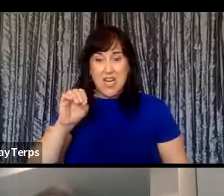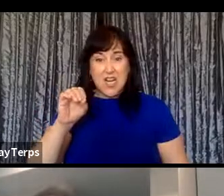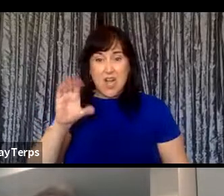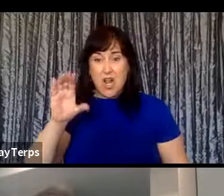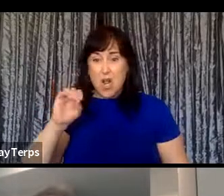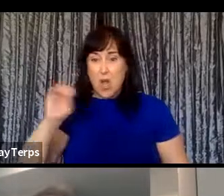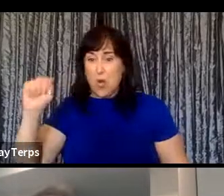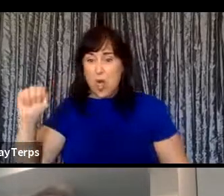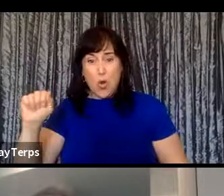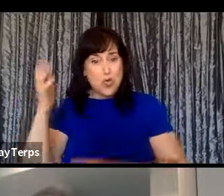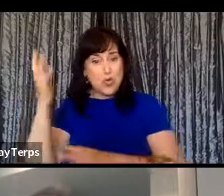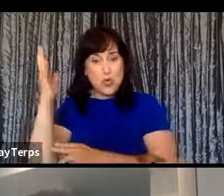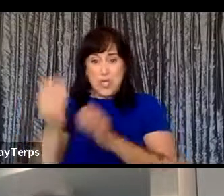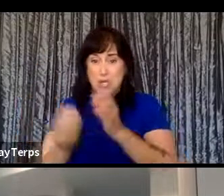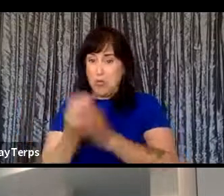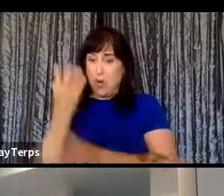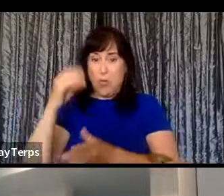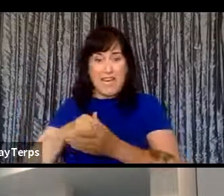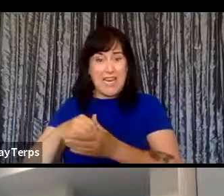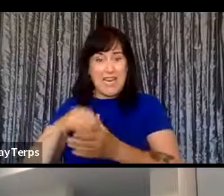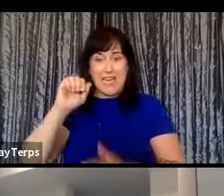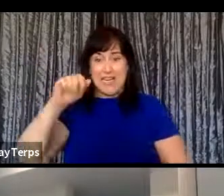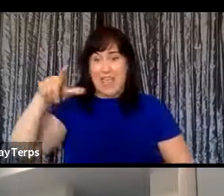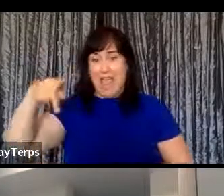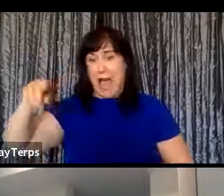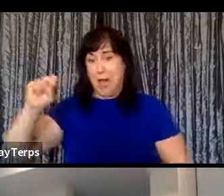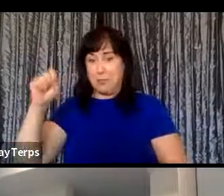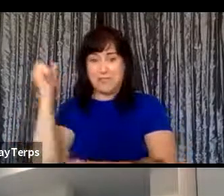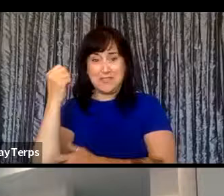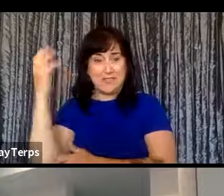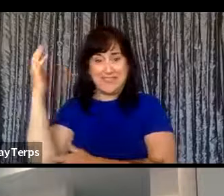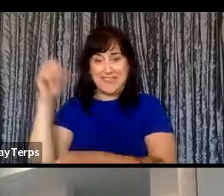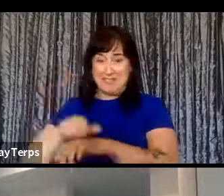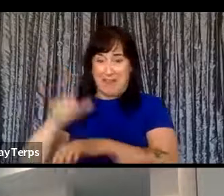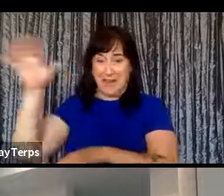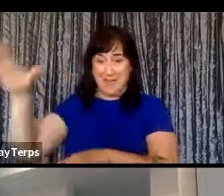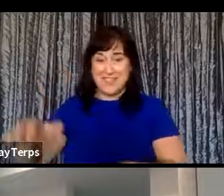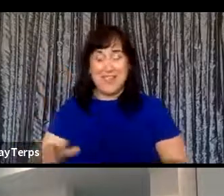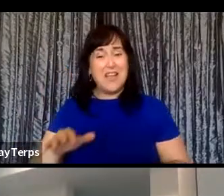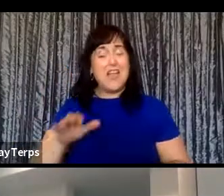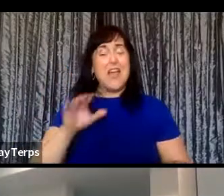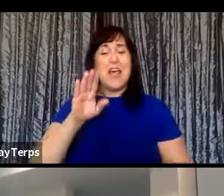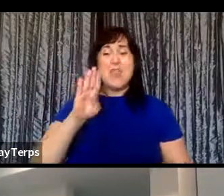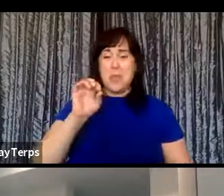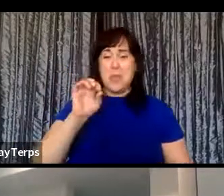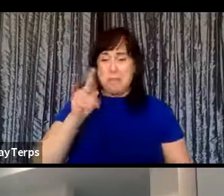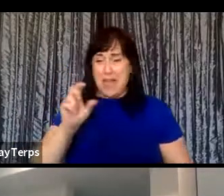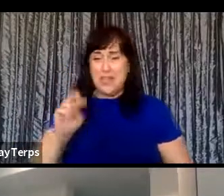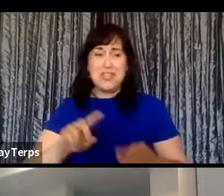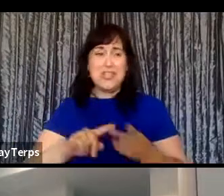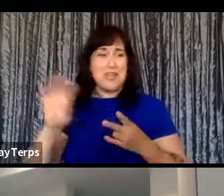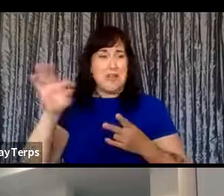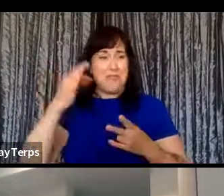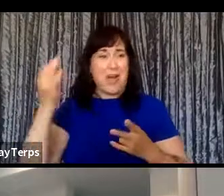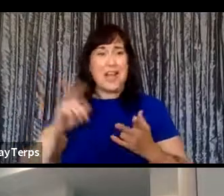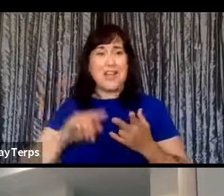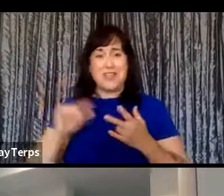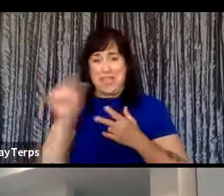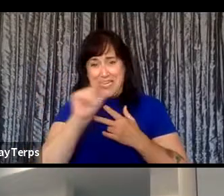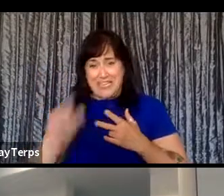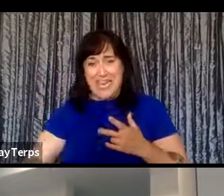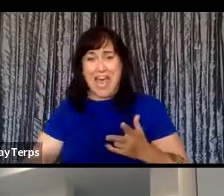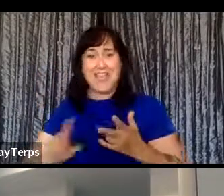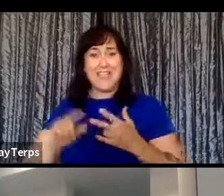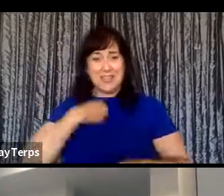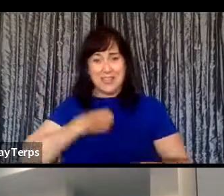in the Alps. When you think about it, like, the Belgians, the French, the Italians, the Swiss, all renowned for their